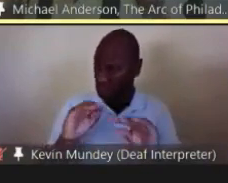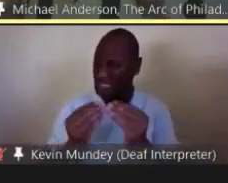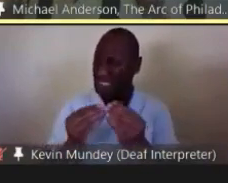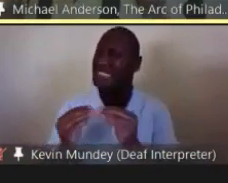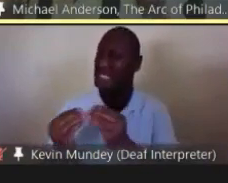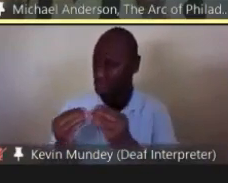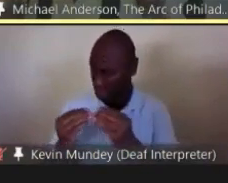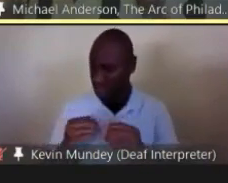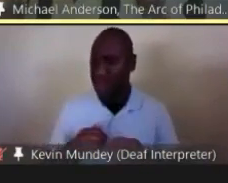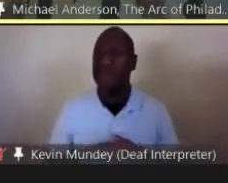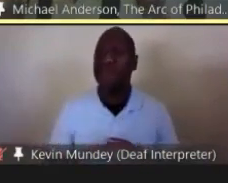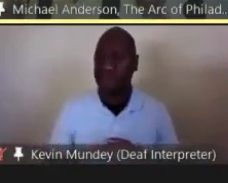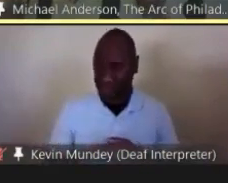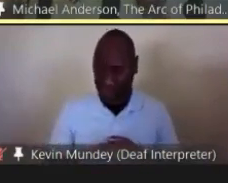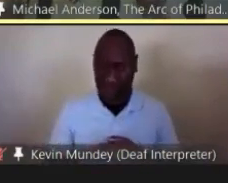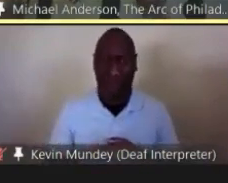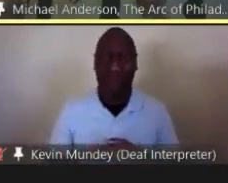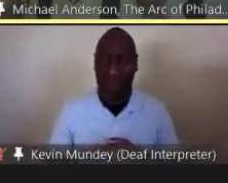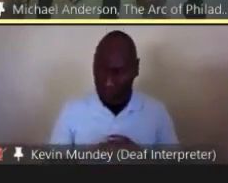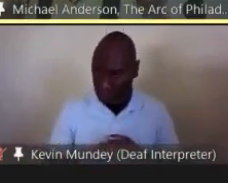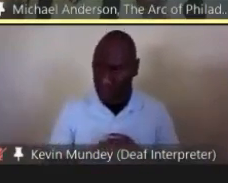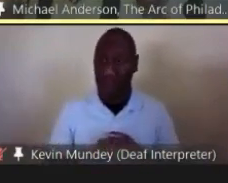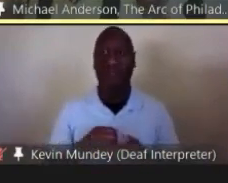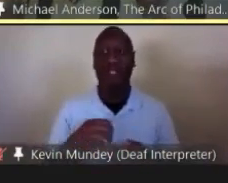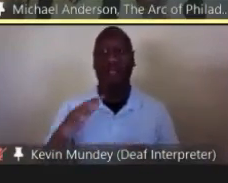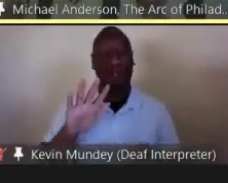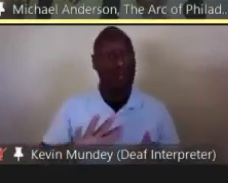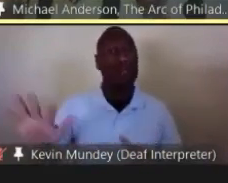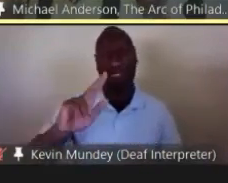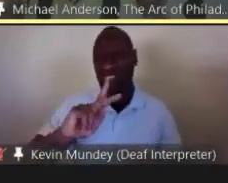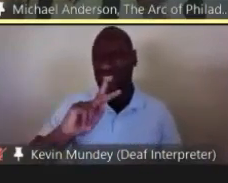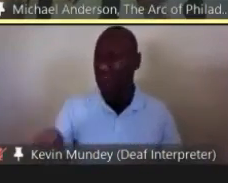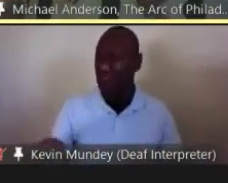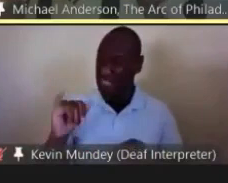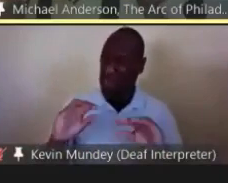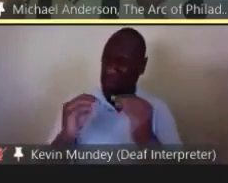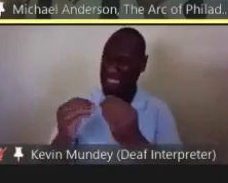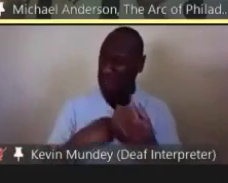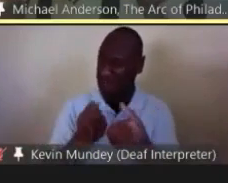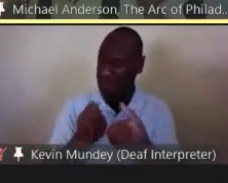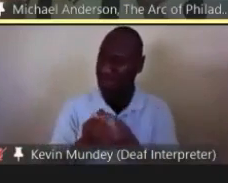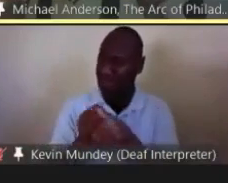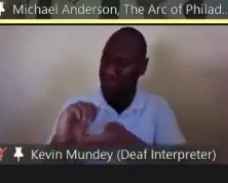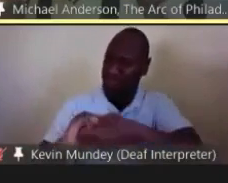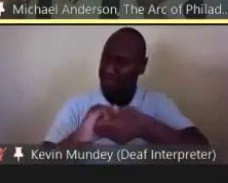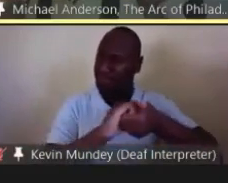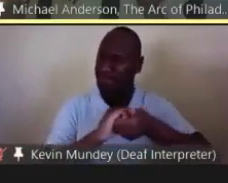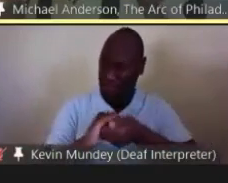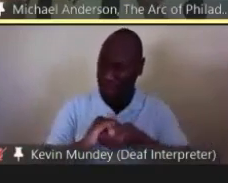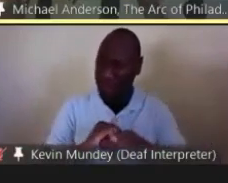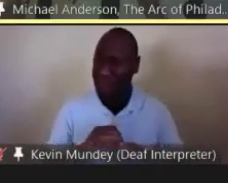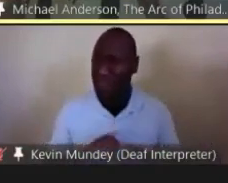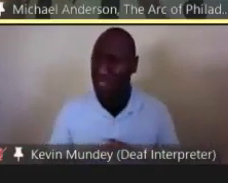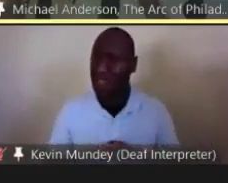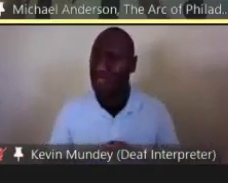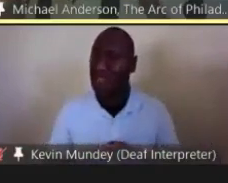organizations around the Philadelphia area of Philadelphia that would be best able to